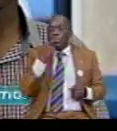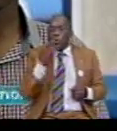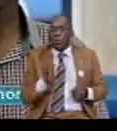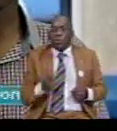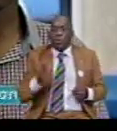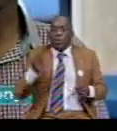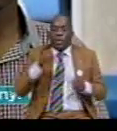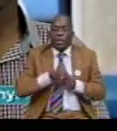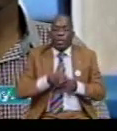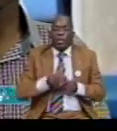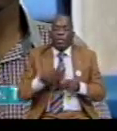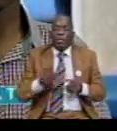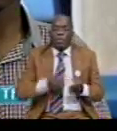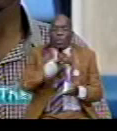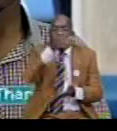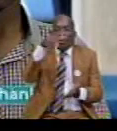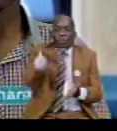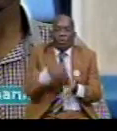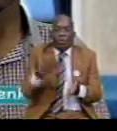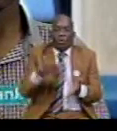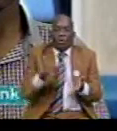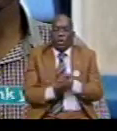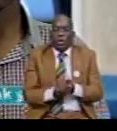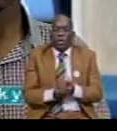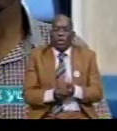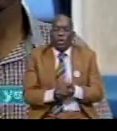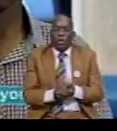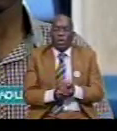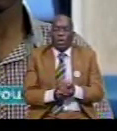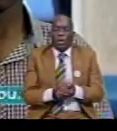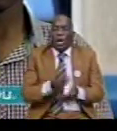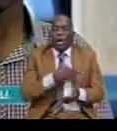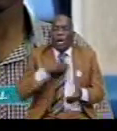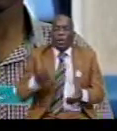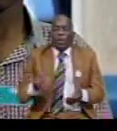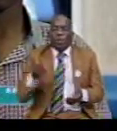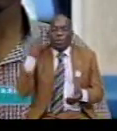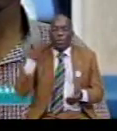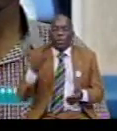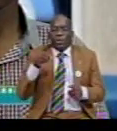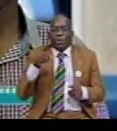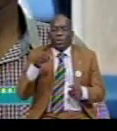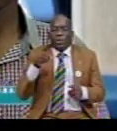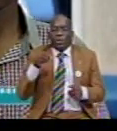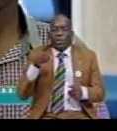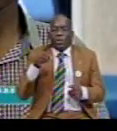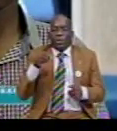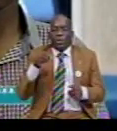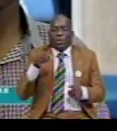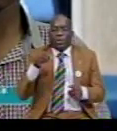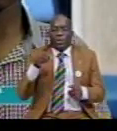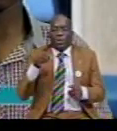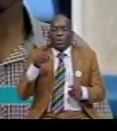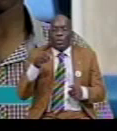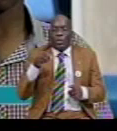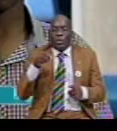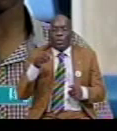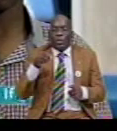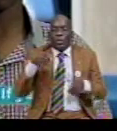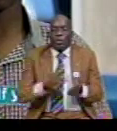midst of that, I was trying to remember where the GCK program is going to take place. So on